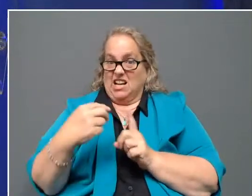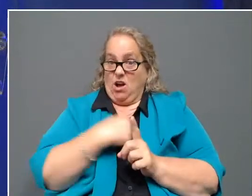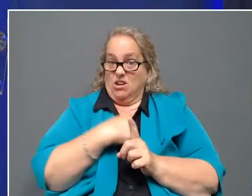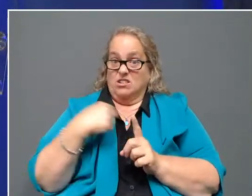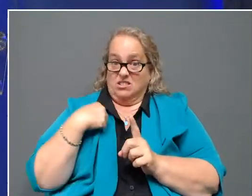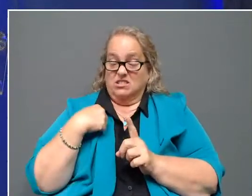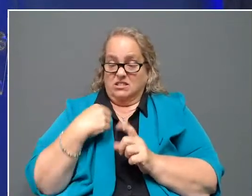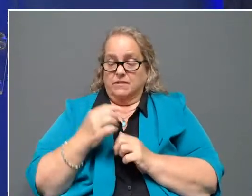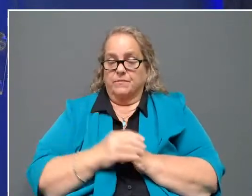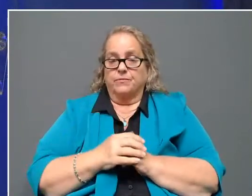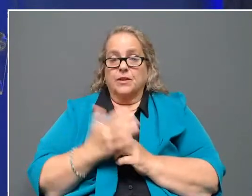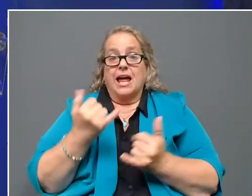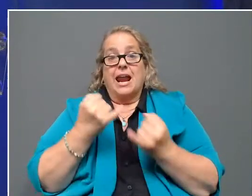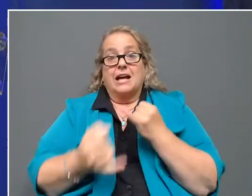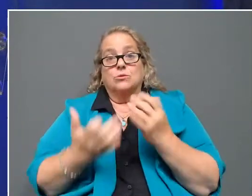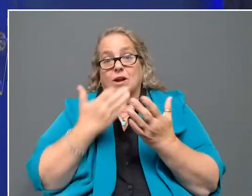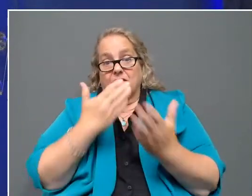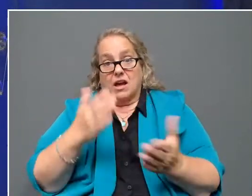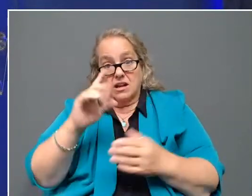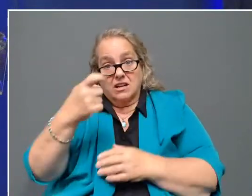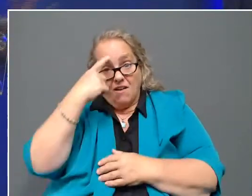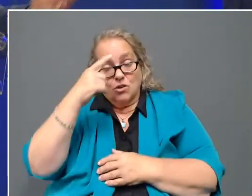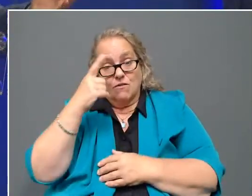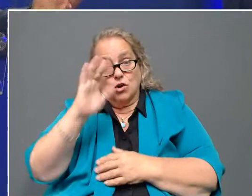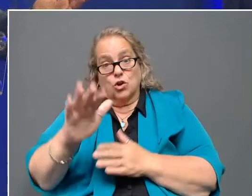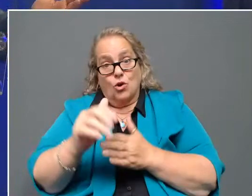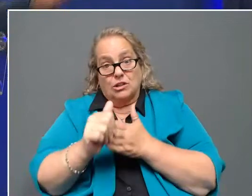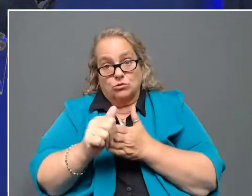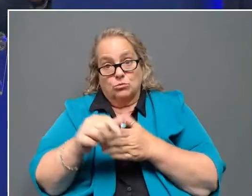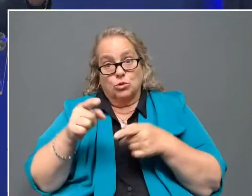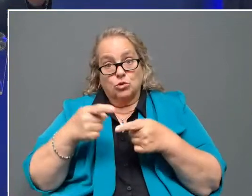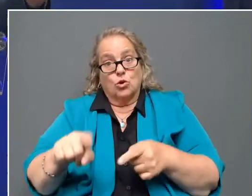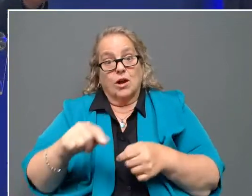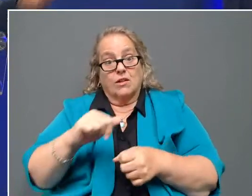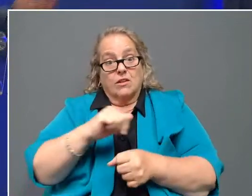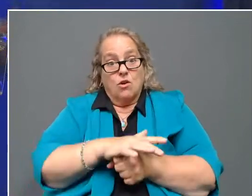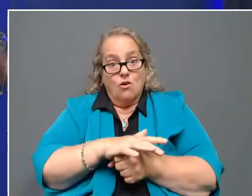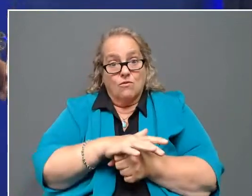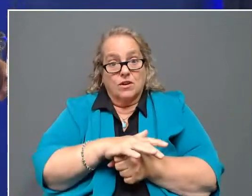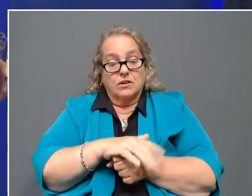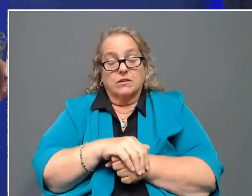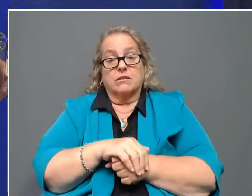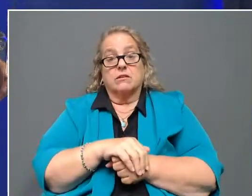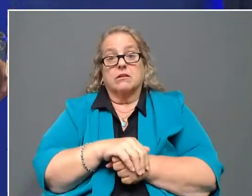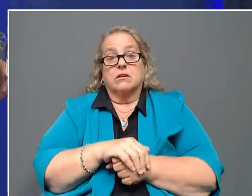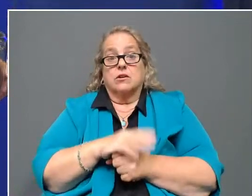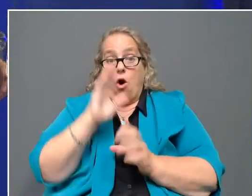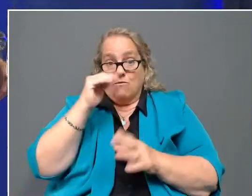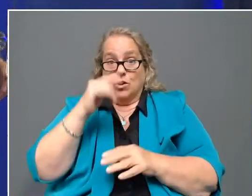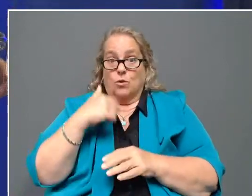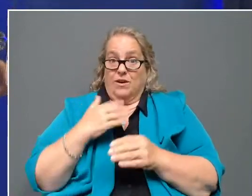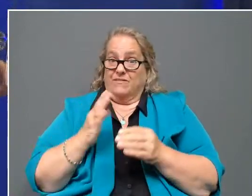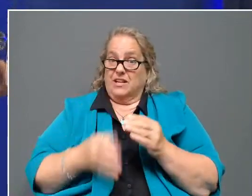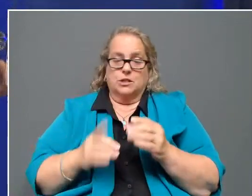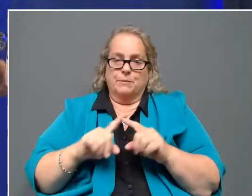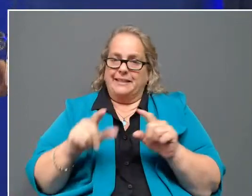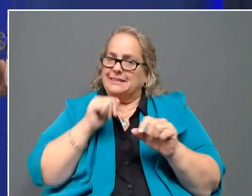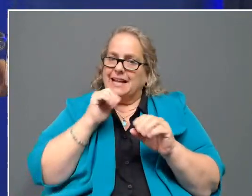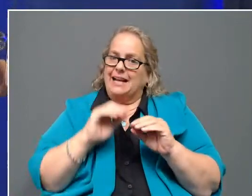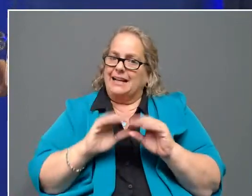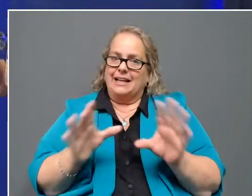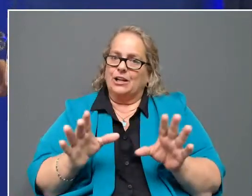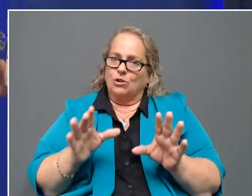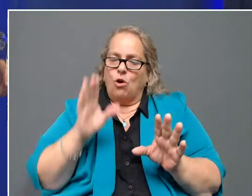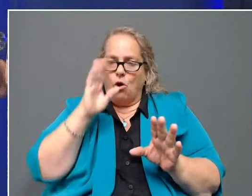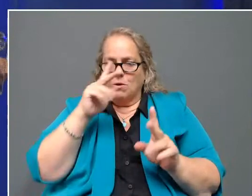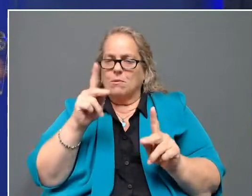governor for your leadership through the pandemic. Hopefully we're done, but it's not clear. that we're done. If people keep the eye on the ball, we'll get through it here